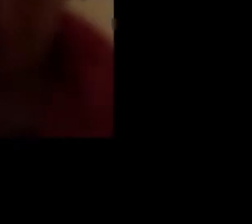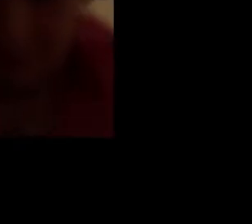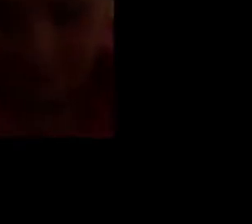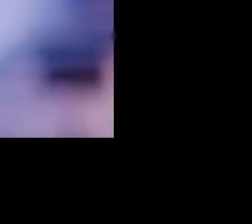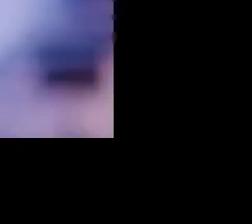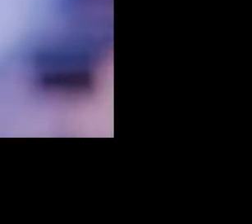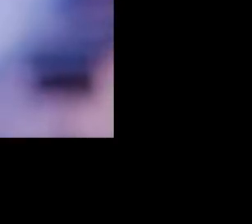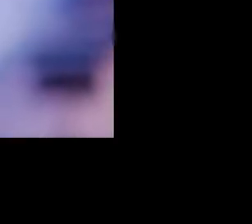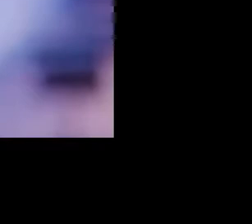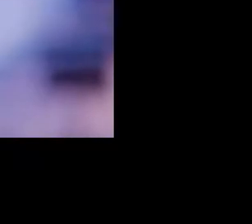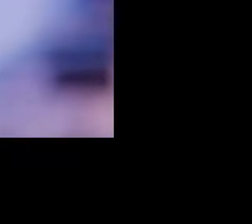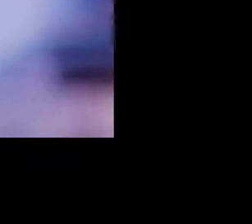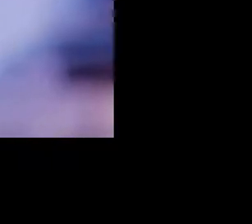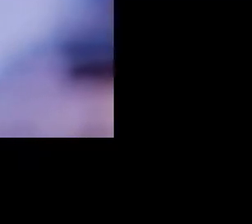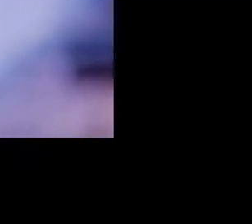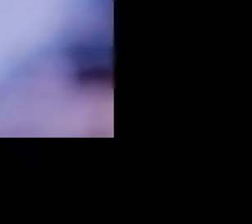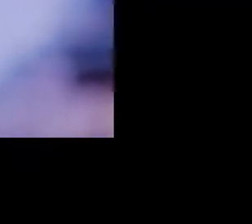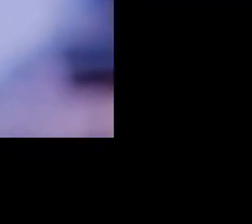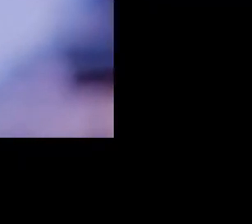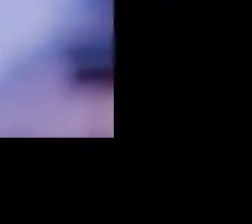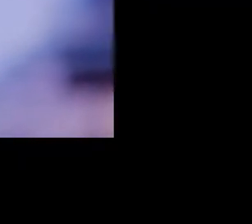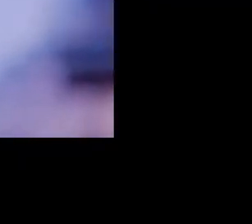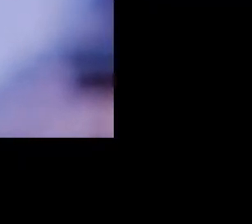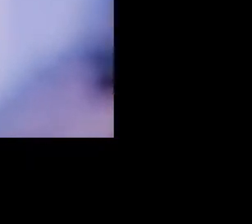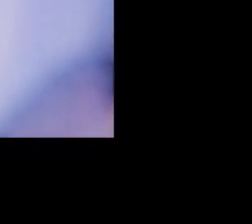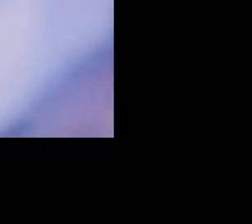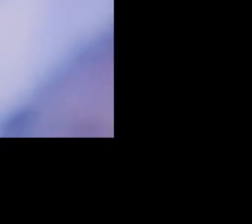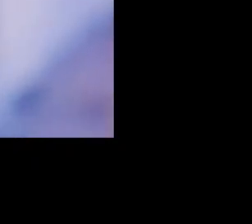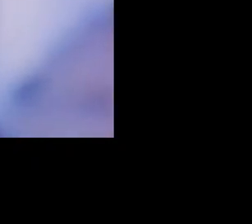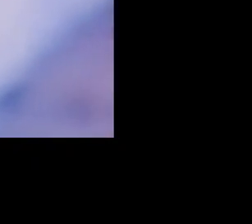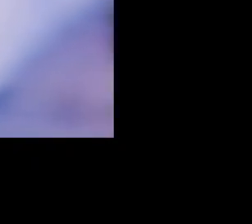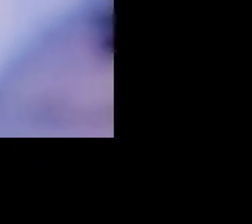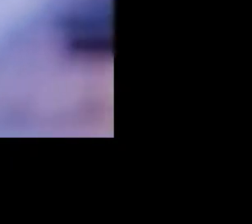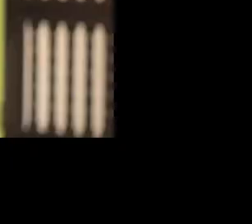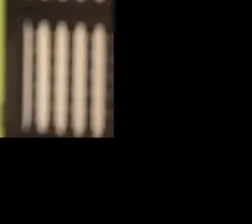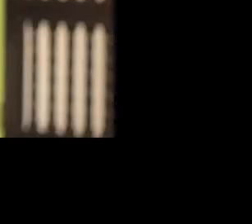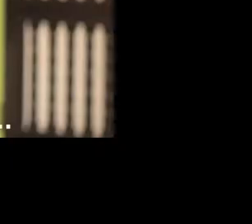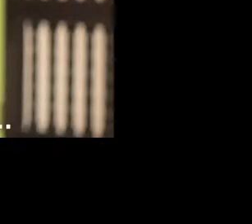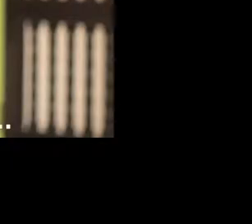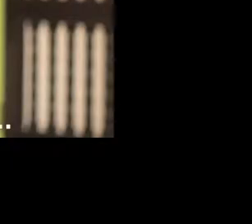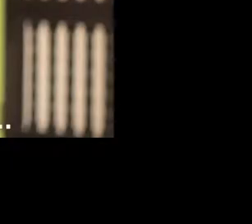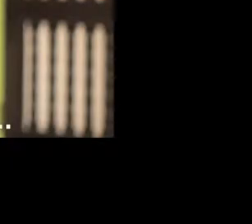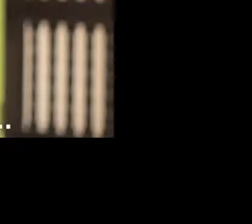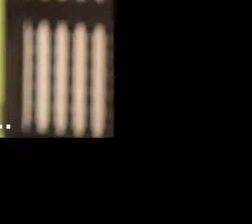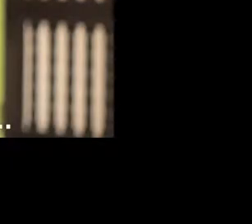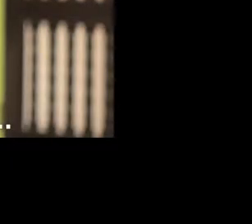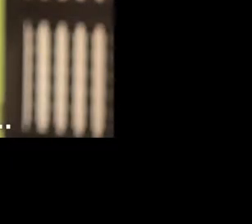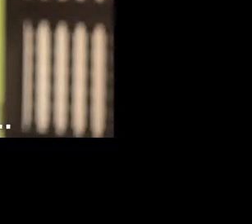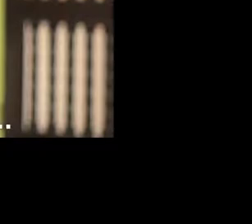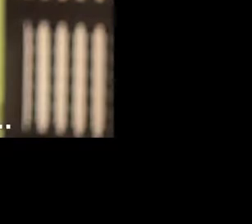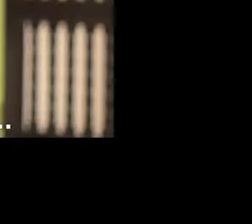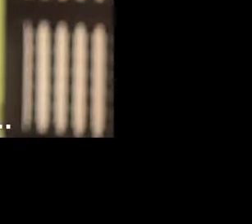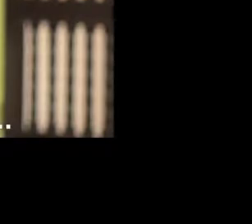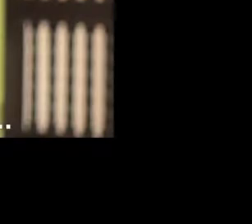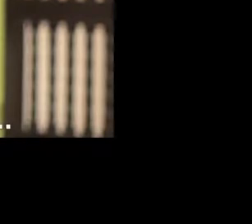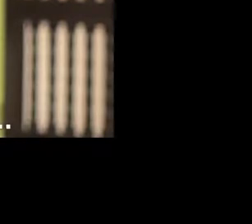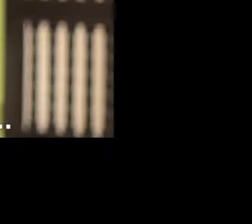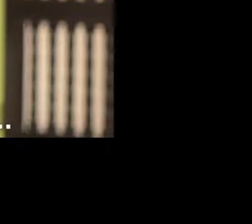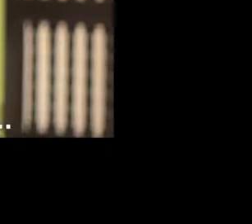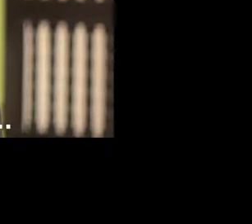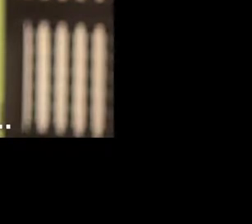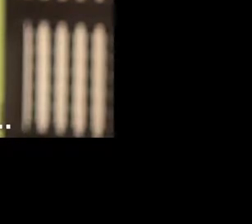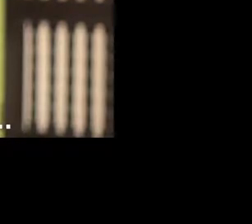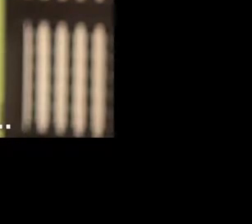I really would love if you would help to develop the lab. And she explained what she wanted in terms of women helping women